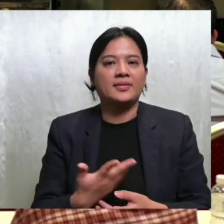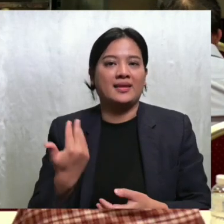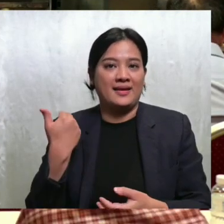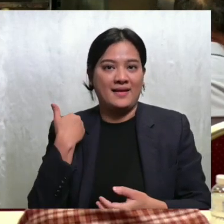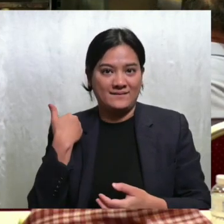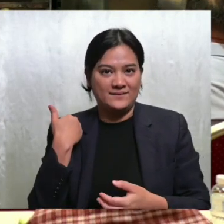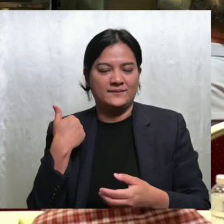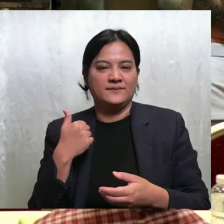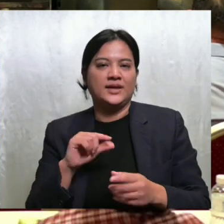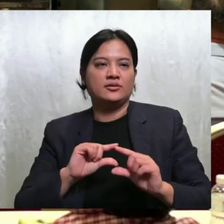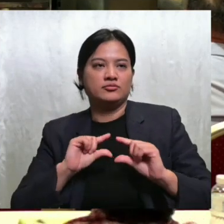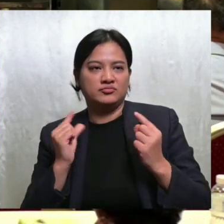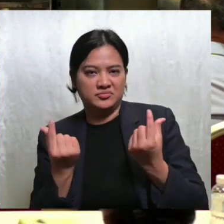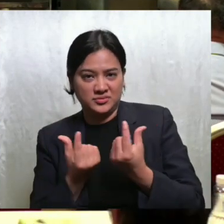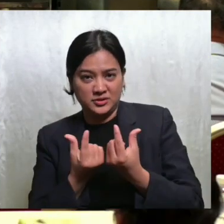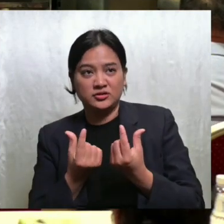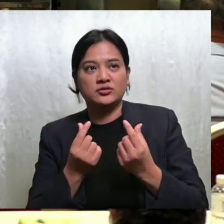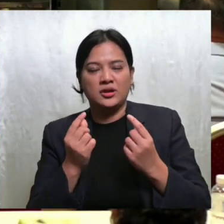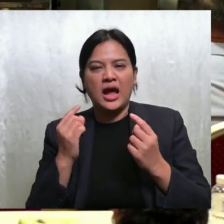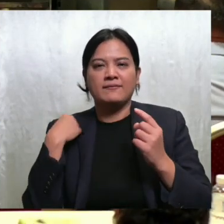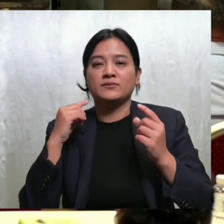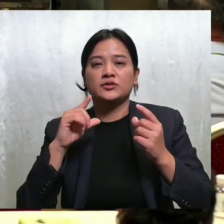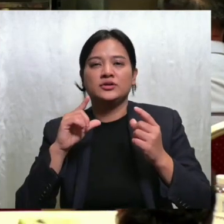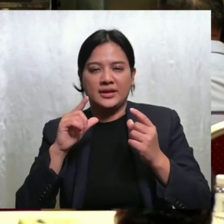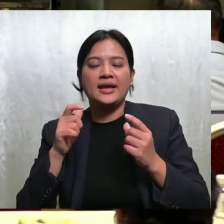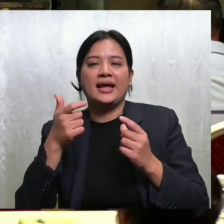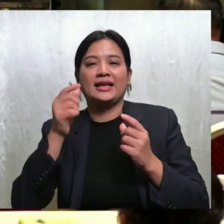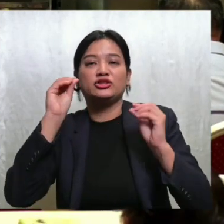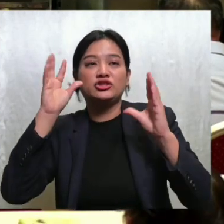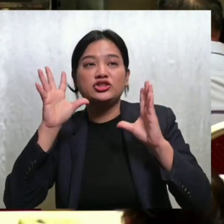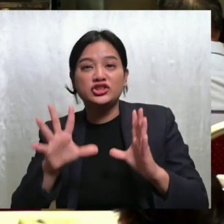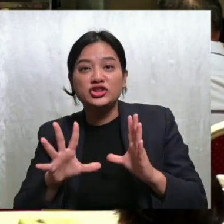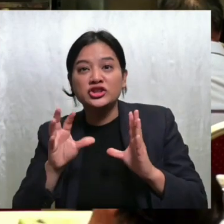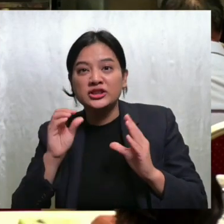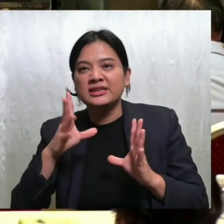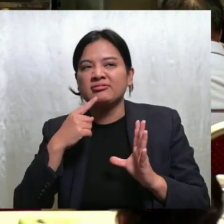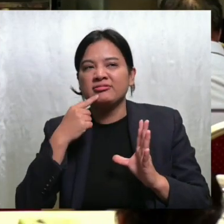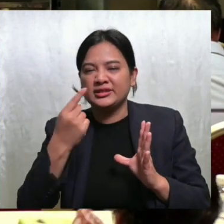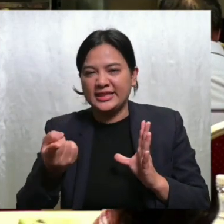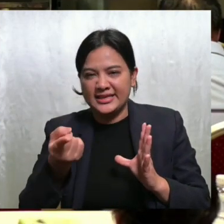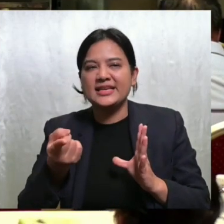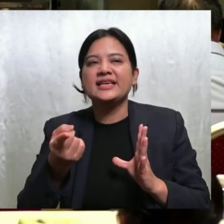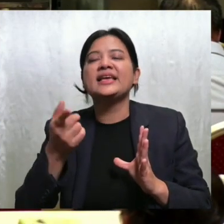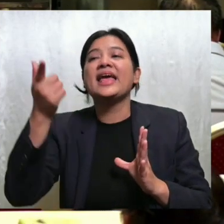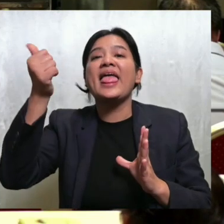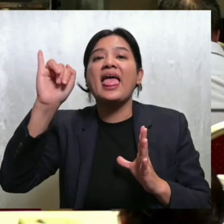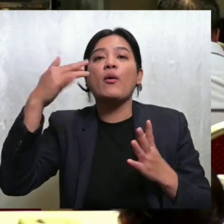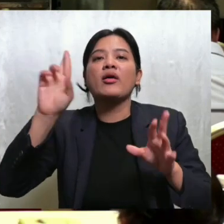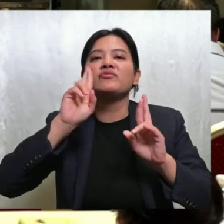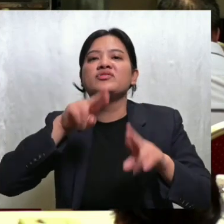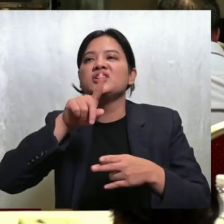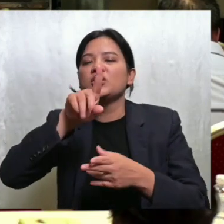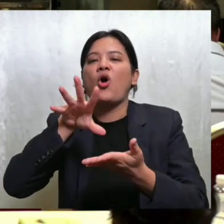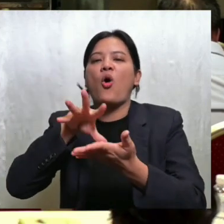But we have to actually fence a classroom, and probably it is more